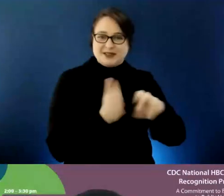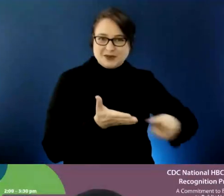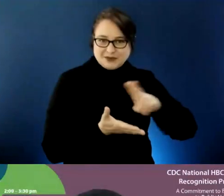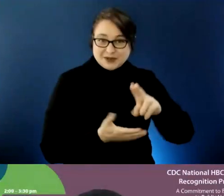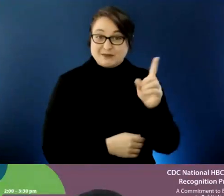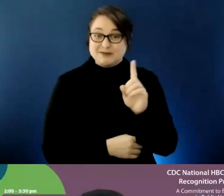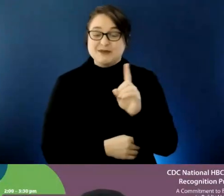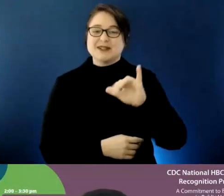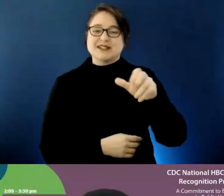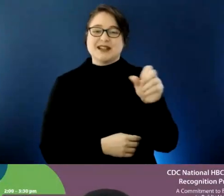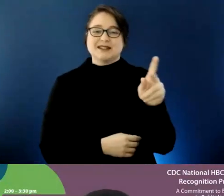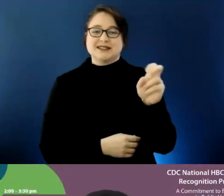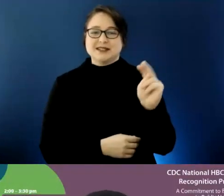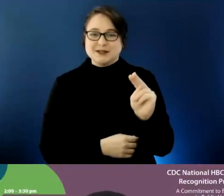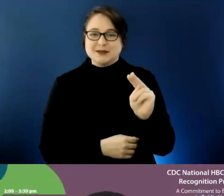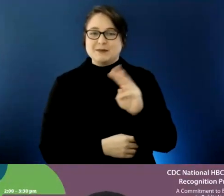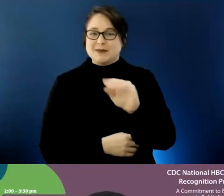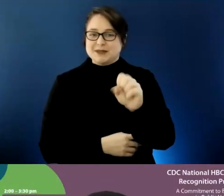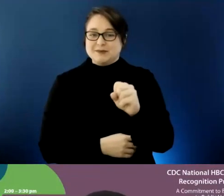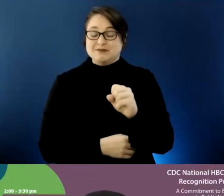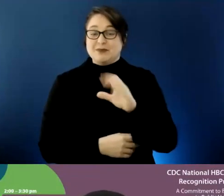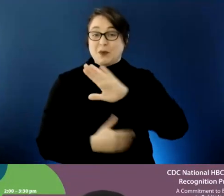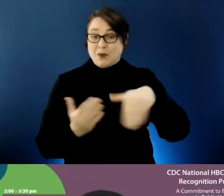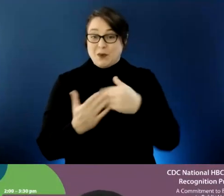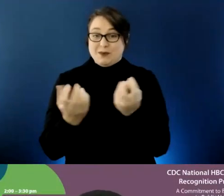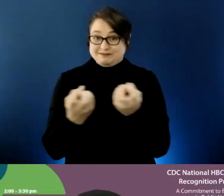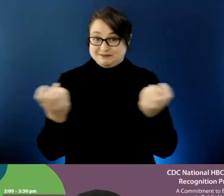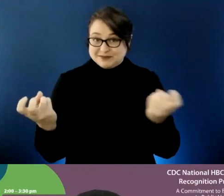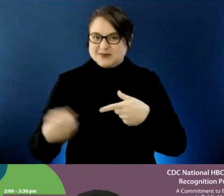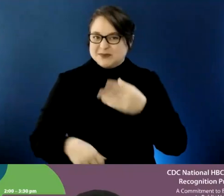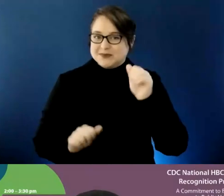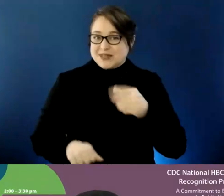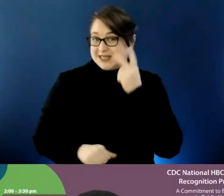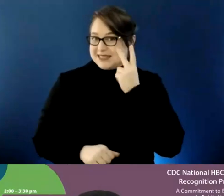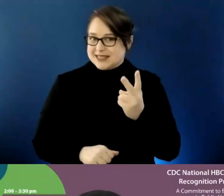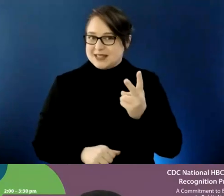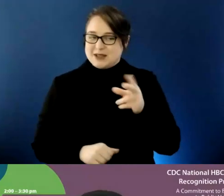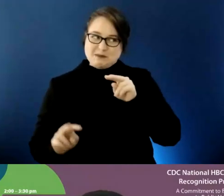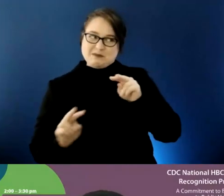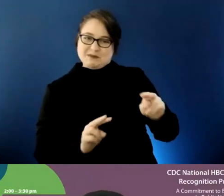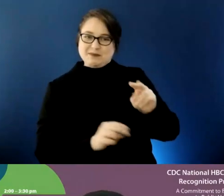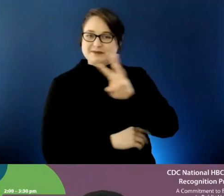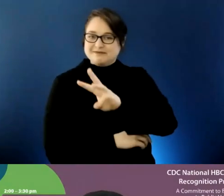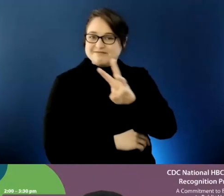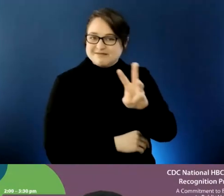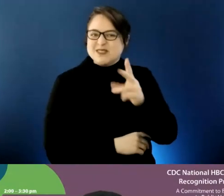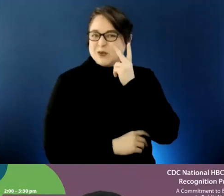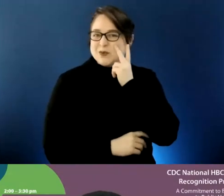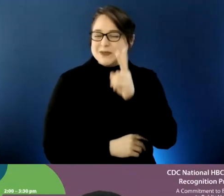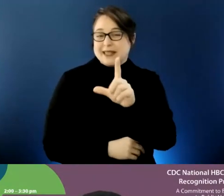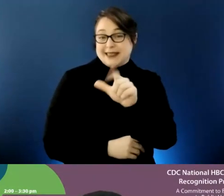Full bios of all of our panelists are found in our events webpage. And you can also, if you check out the link, you'll find the link in the